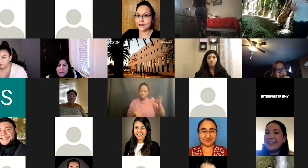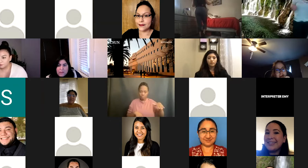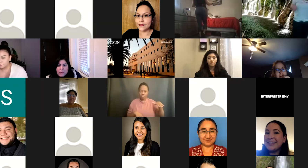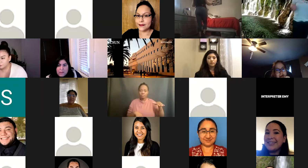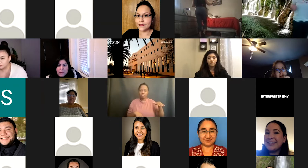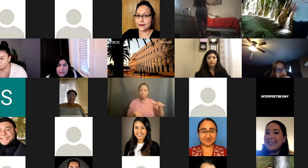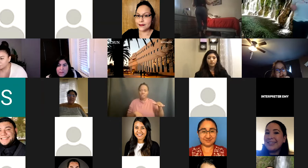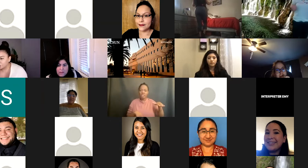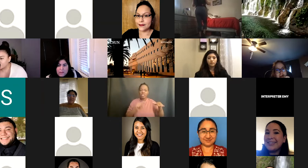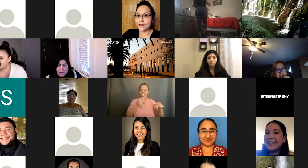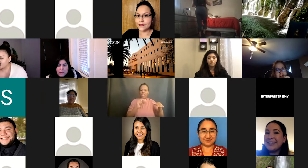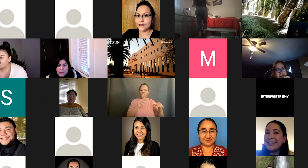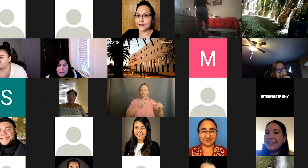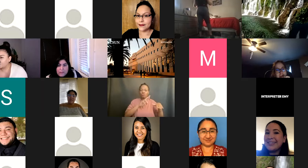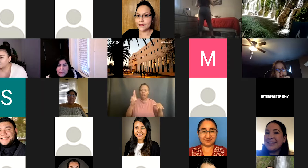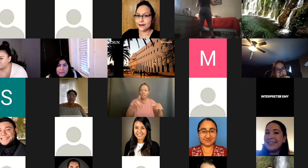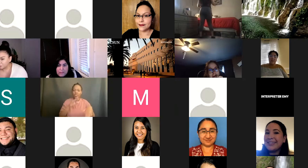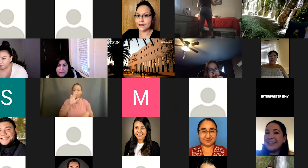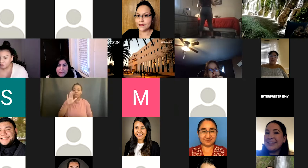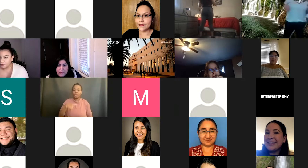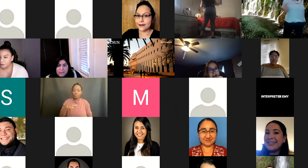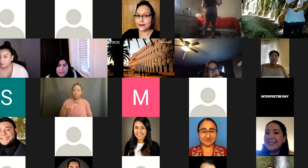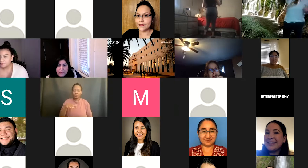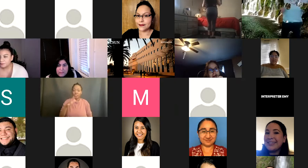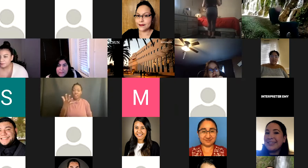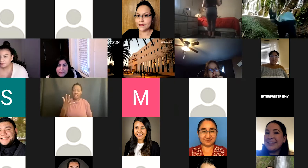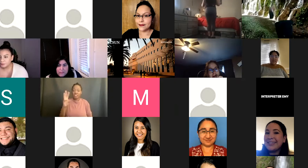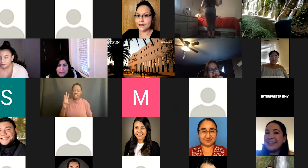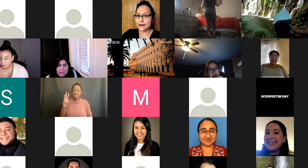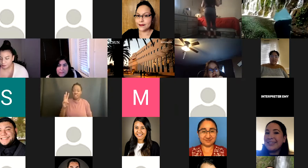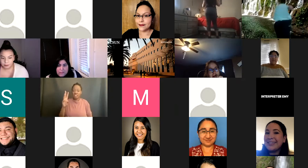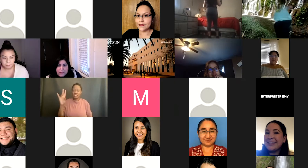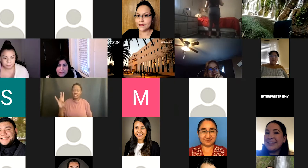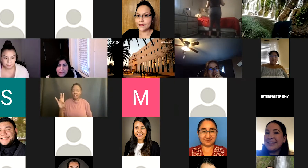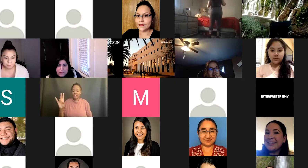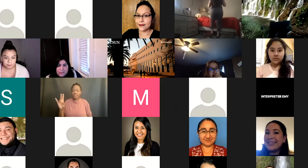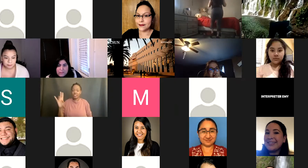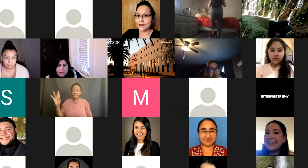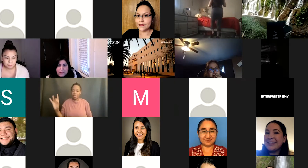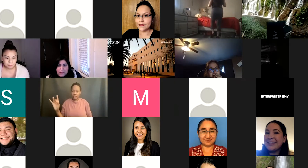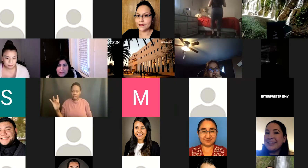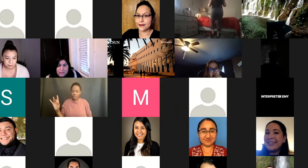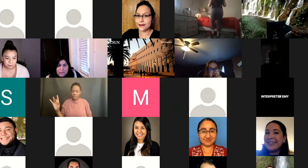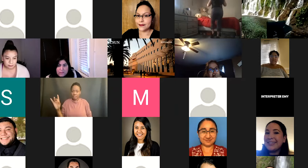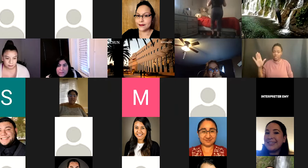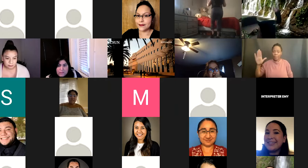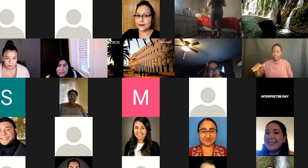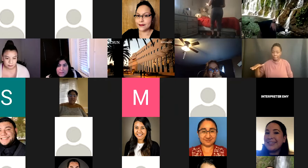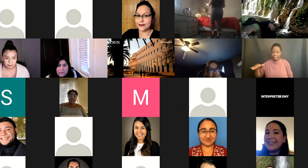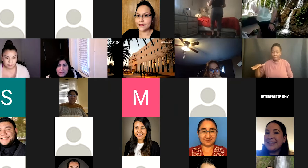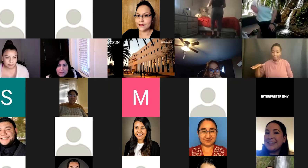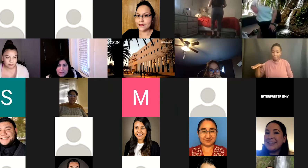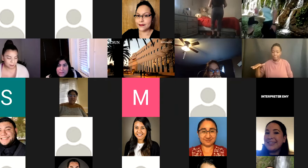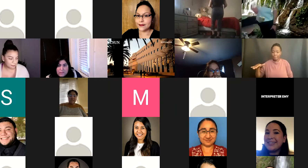gonna go to the right. So we're gonna go 5, 6, 7, tap on 8, and that's